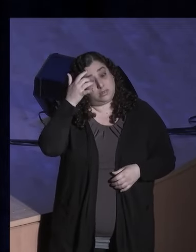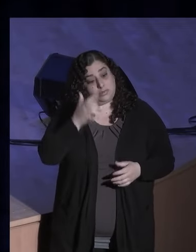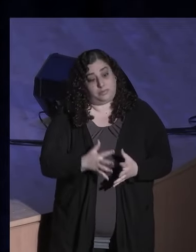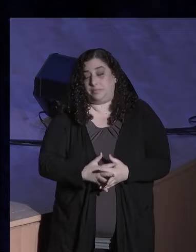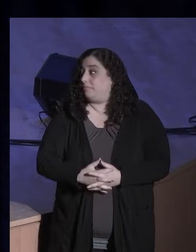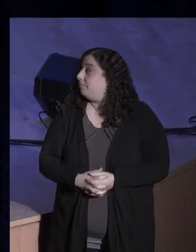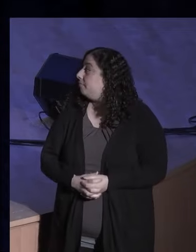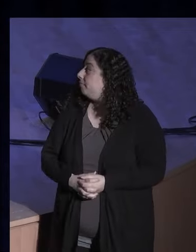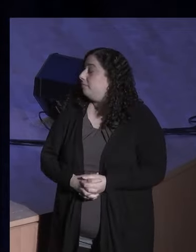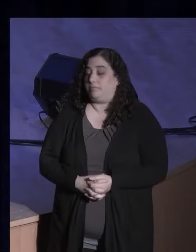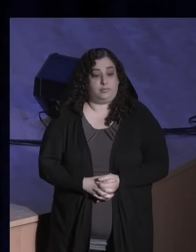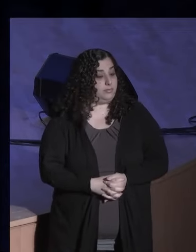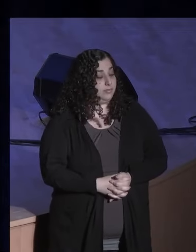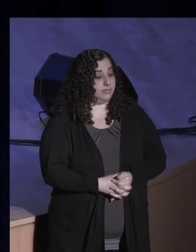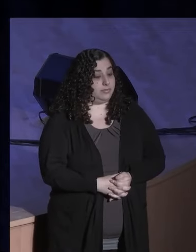Since